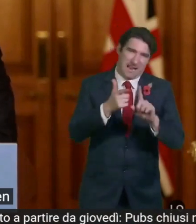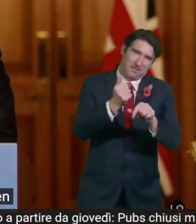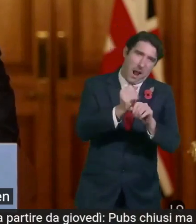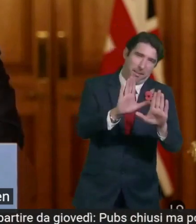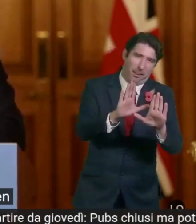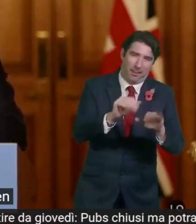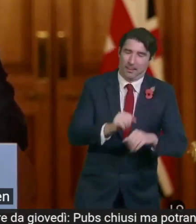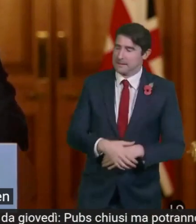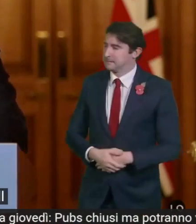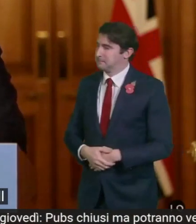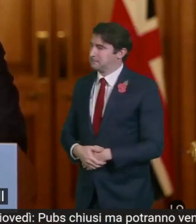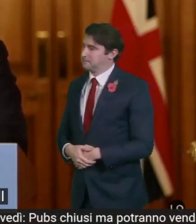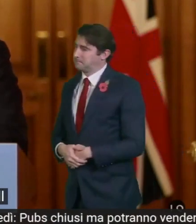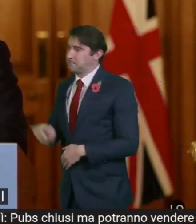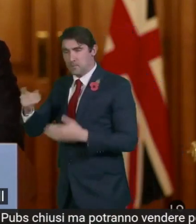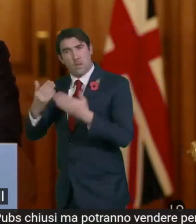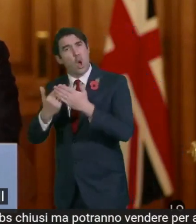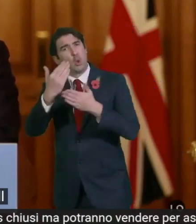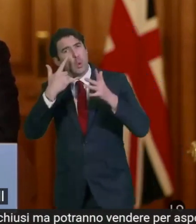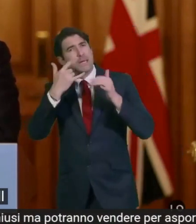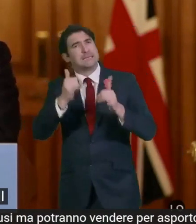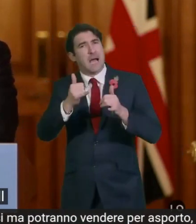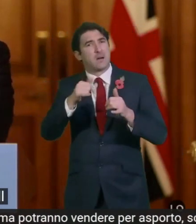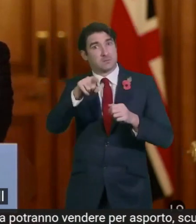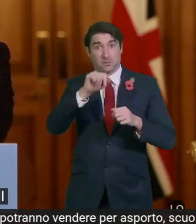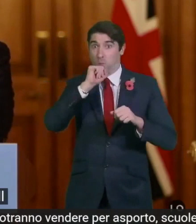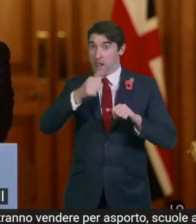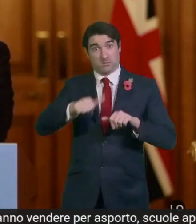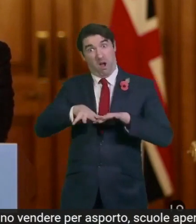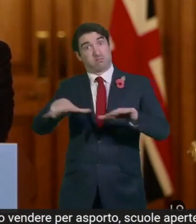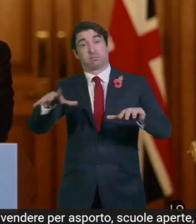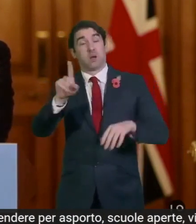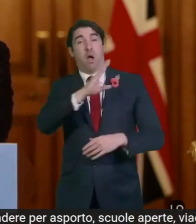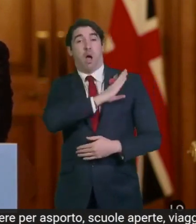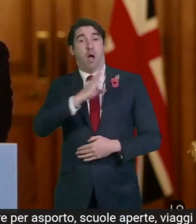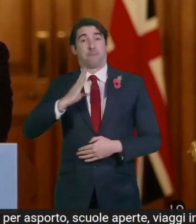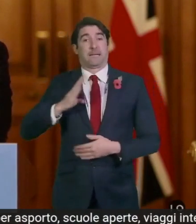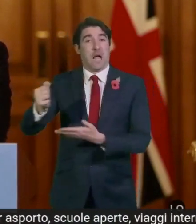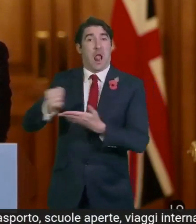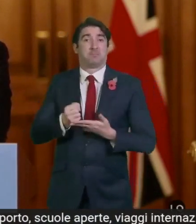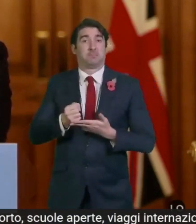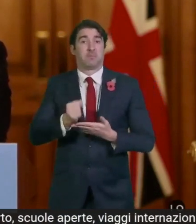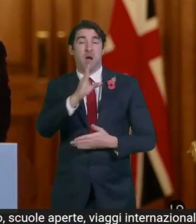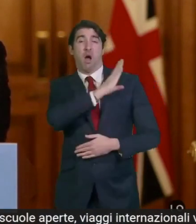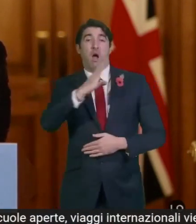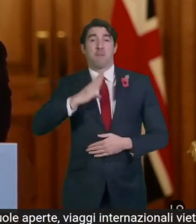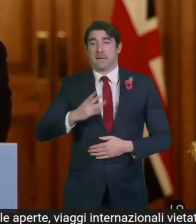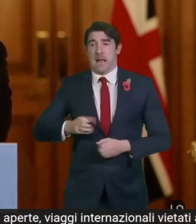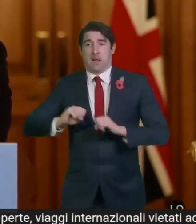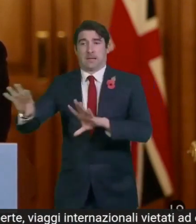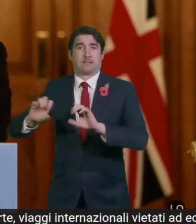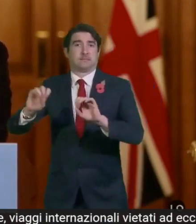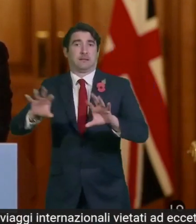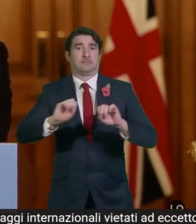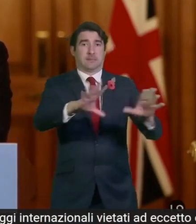will begin in a matter of days. Working with local communities, local government, public health directors, organisations of